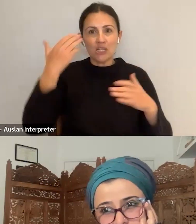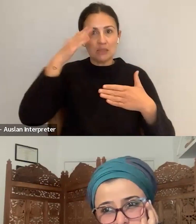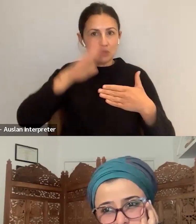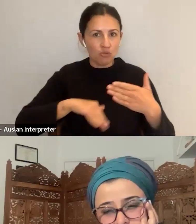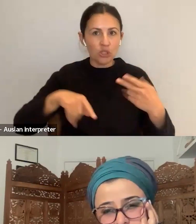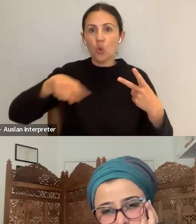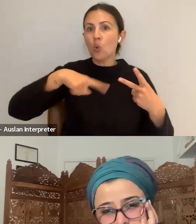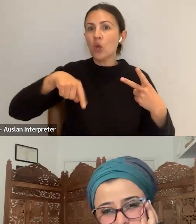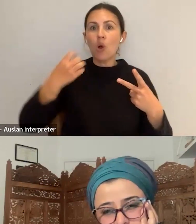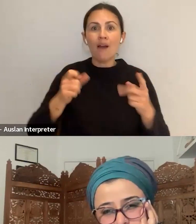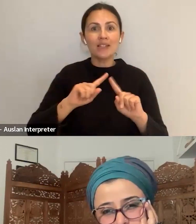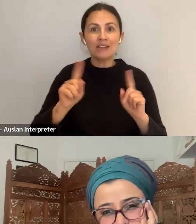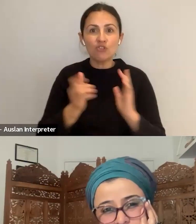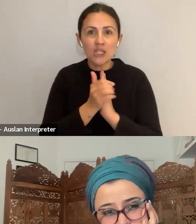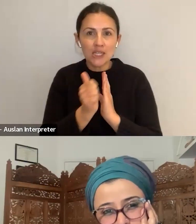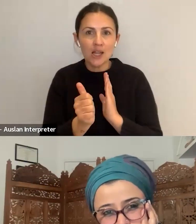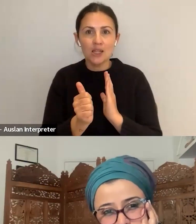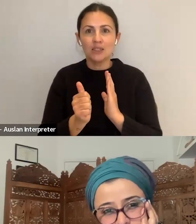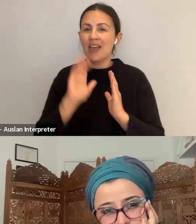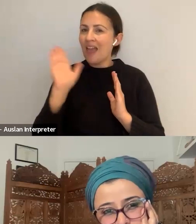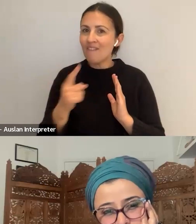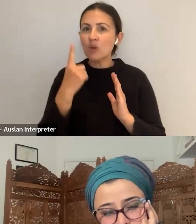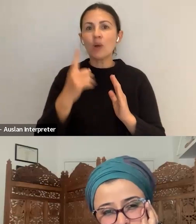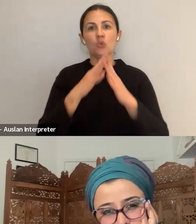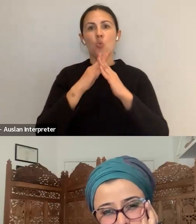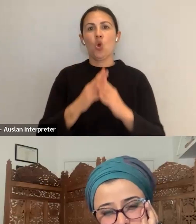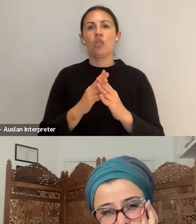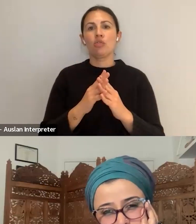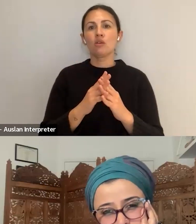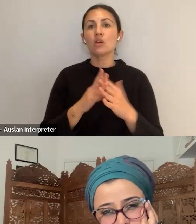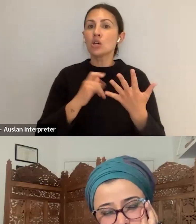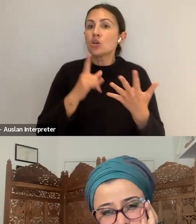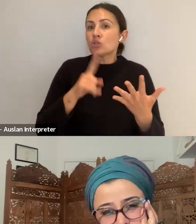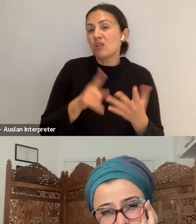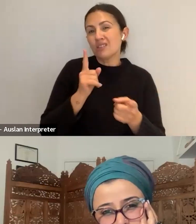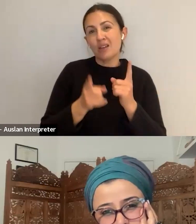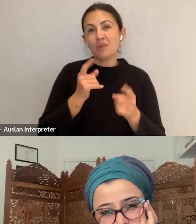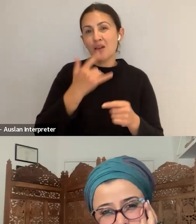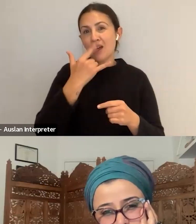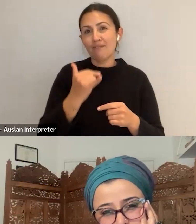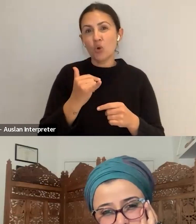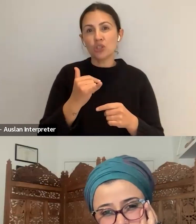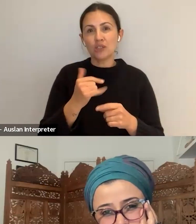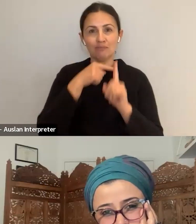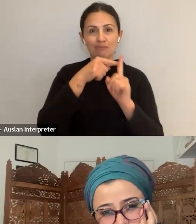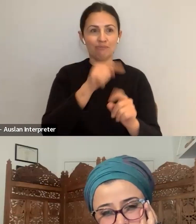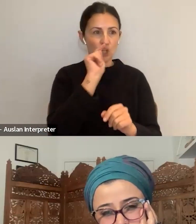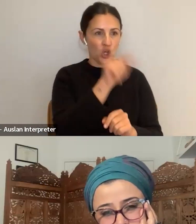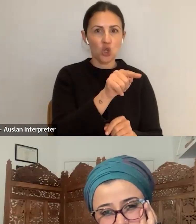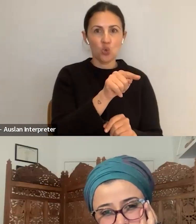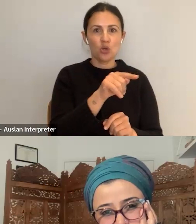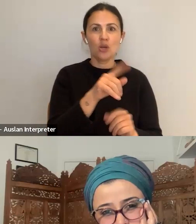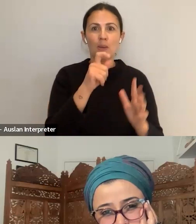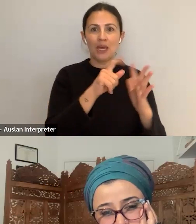everyone is that. You know, we're not just one thing. And yet what happens sometimes, I think, is, when you're pegged as one thing, what the rest of